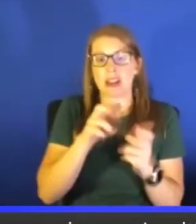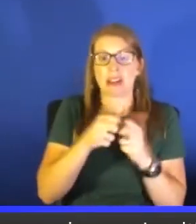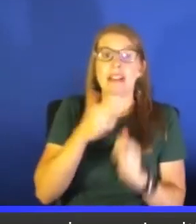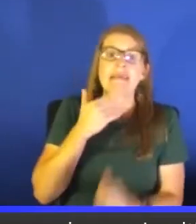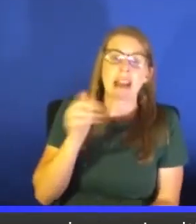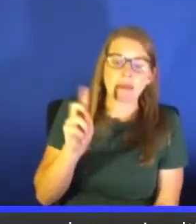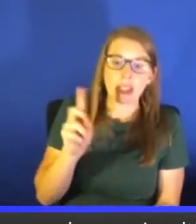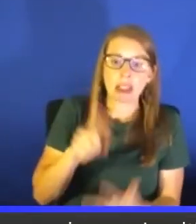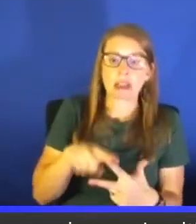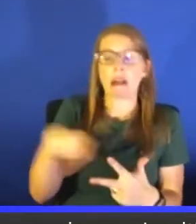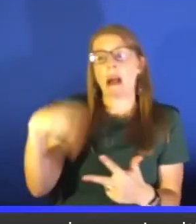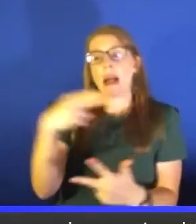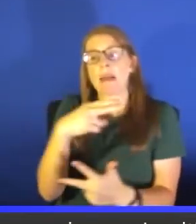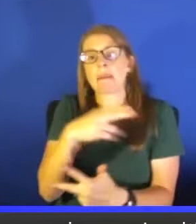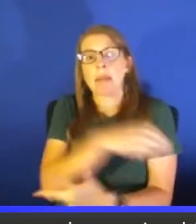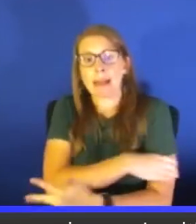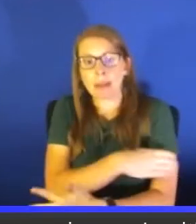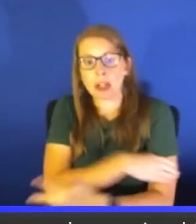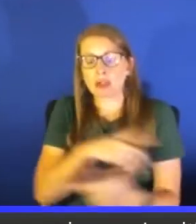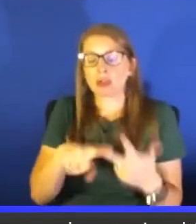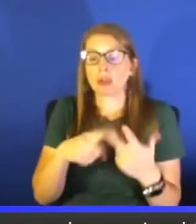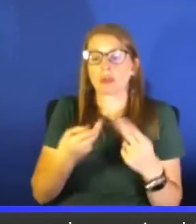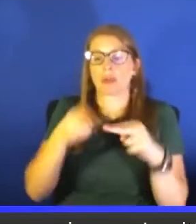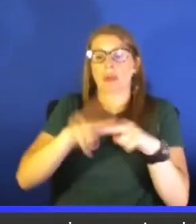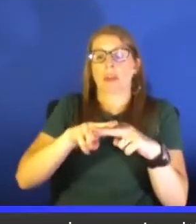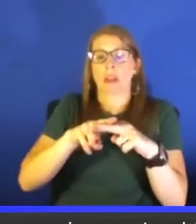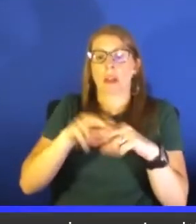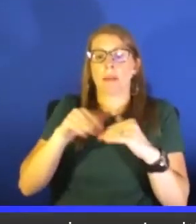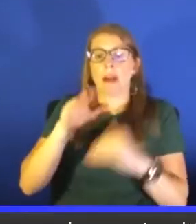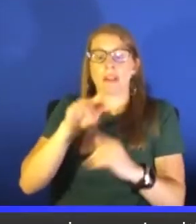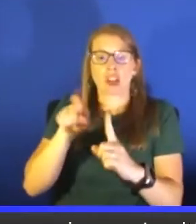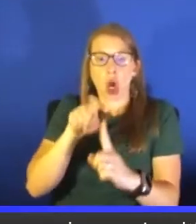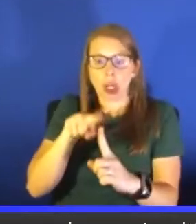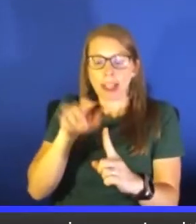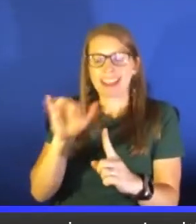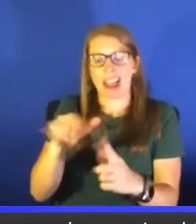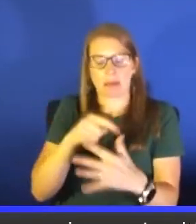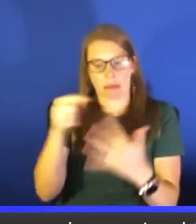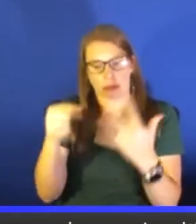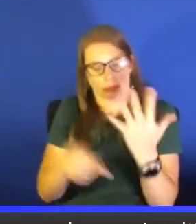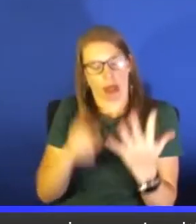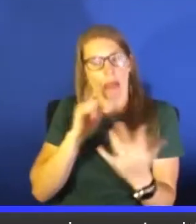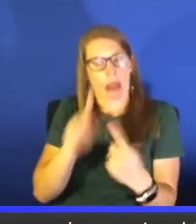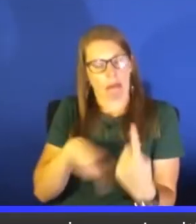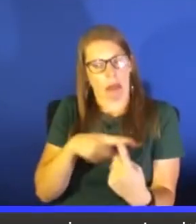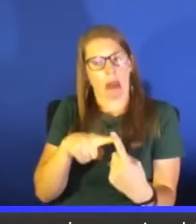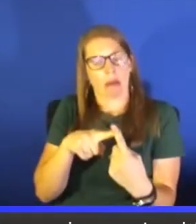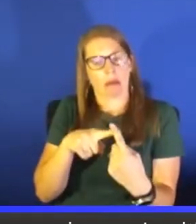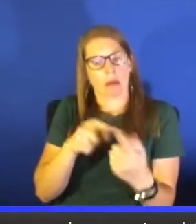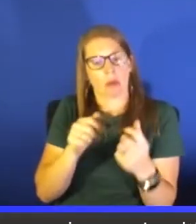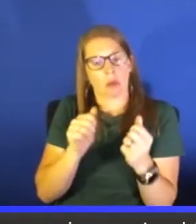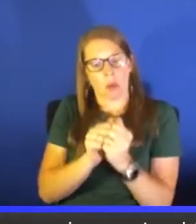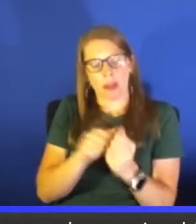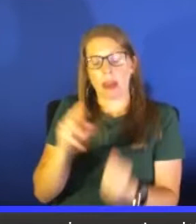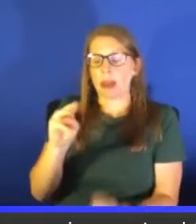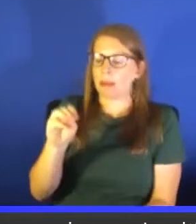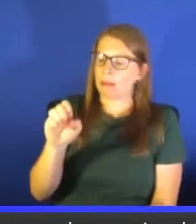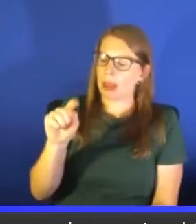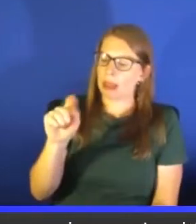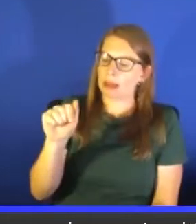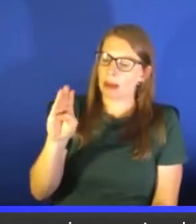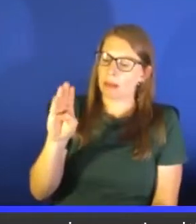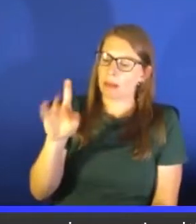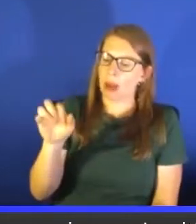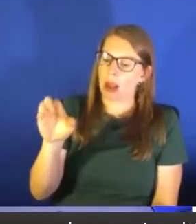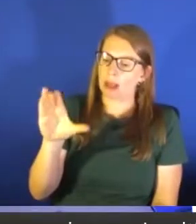high blood pressure, weight being above target, those type of things that we all think about when we think about metabolic diseases, but the liver is central in